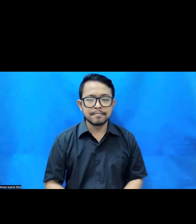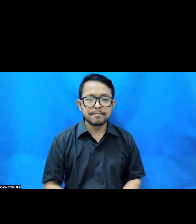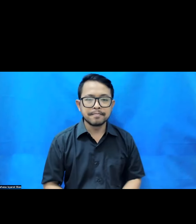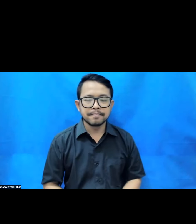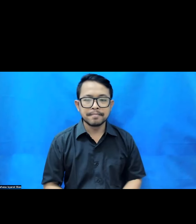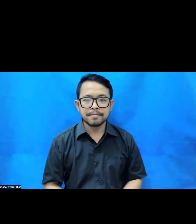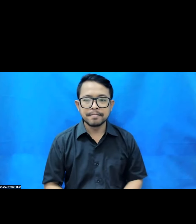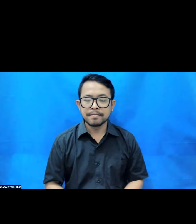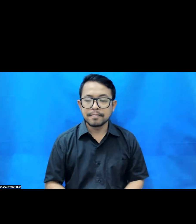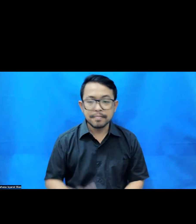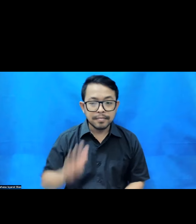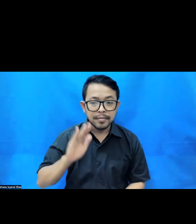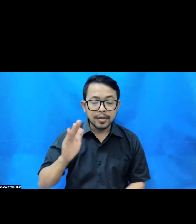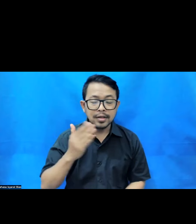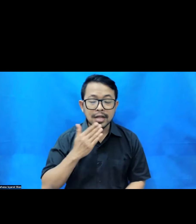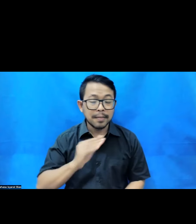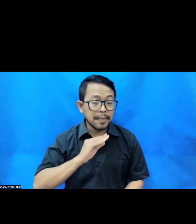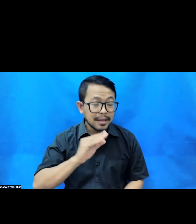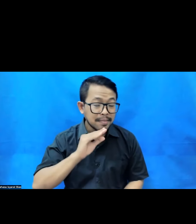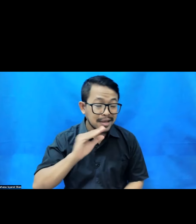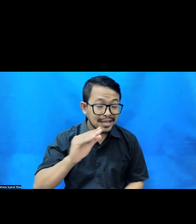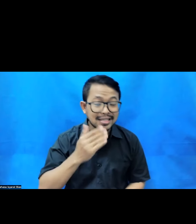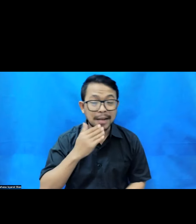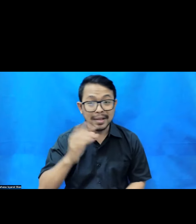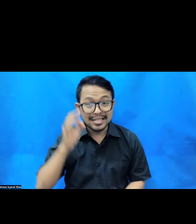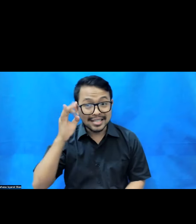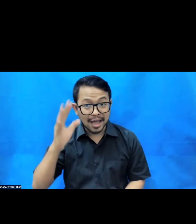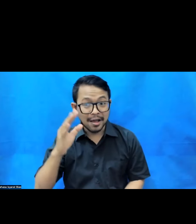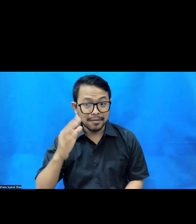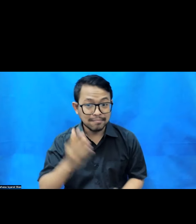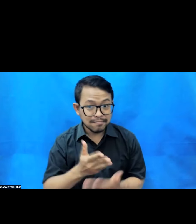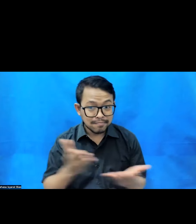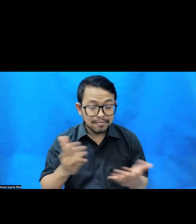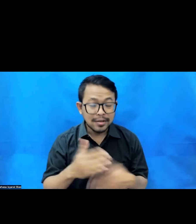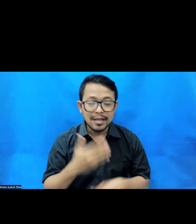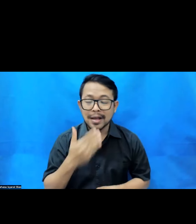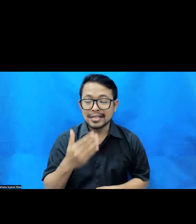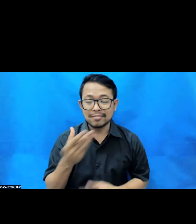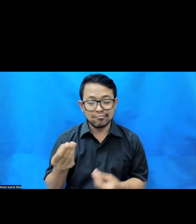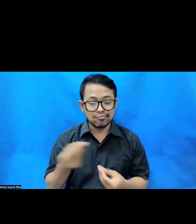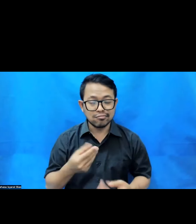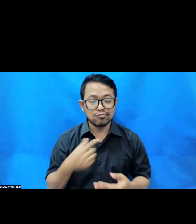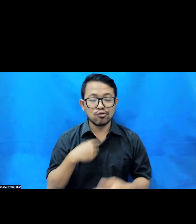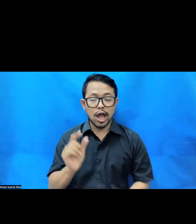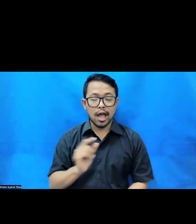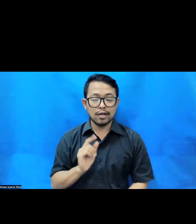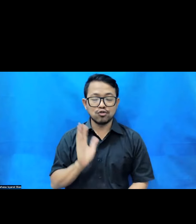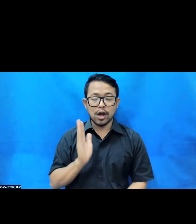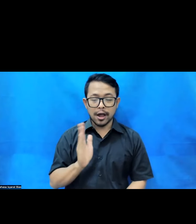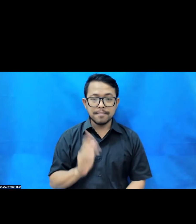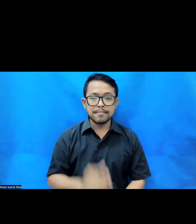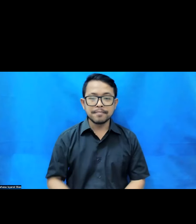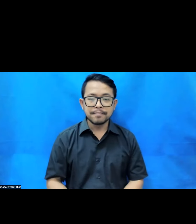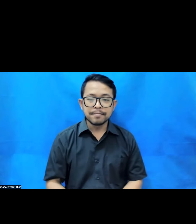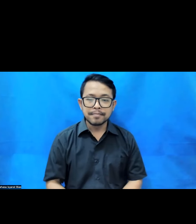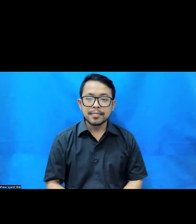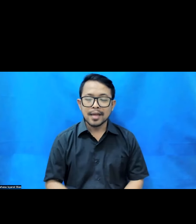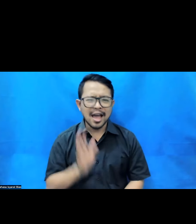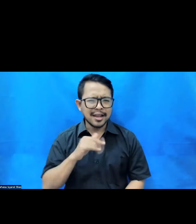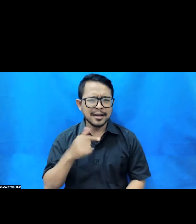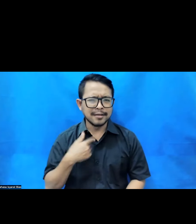Good morning and good afternoon. Thank you for inviting me to speak today. As Ian said, my